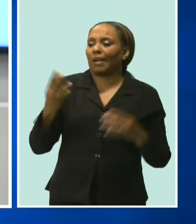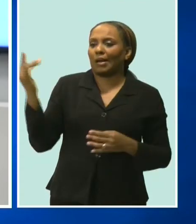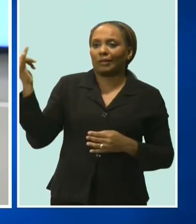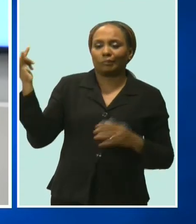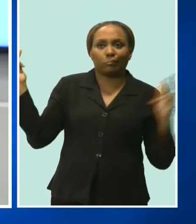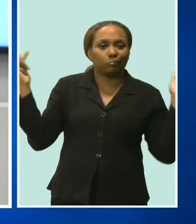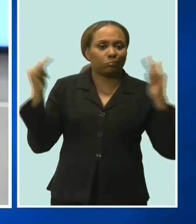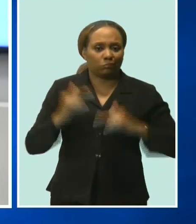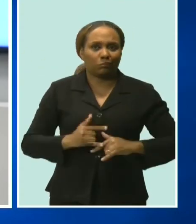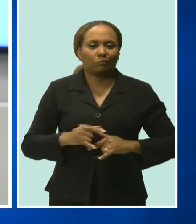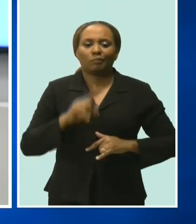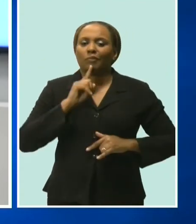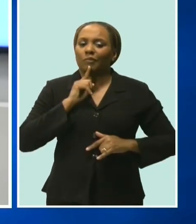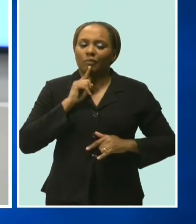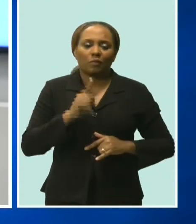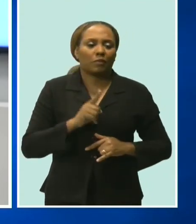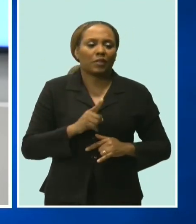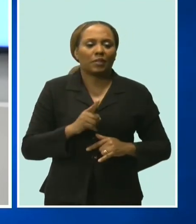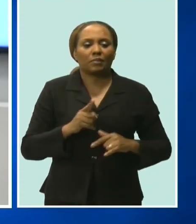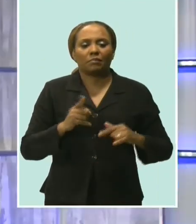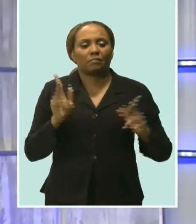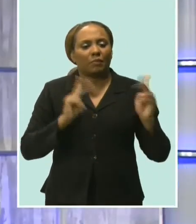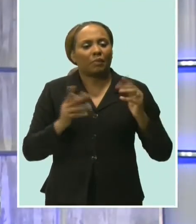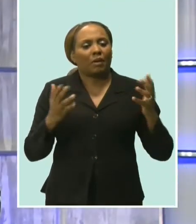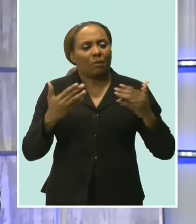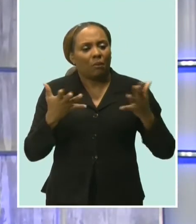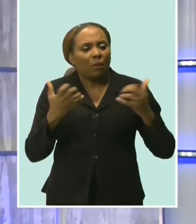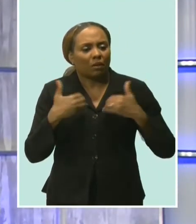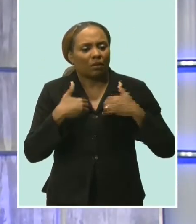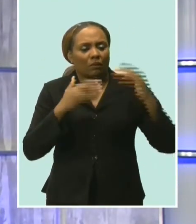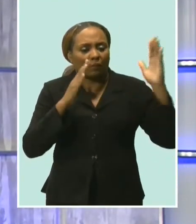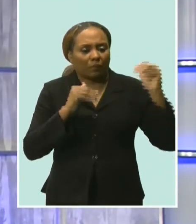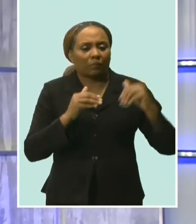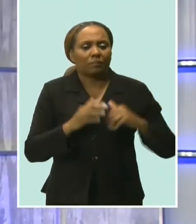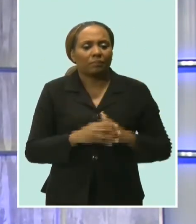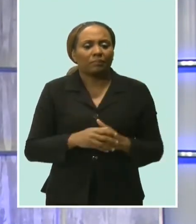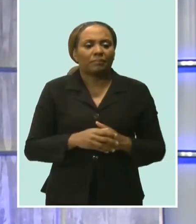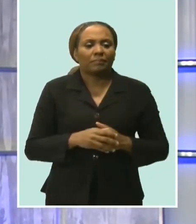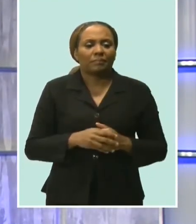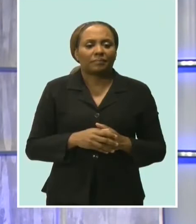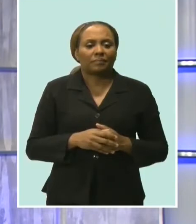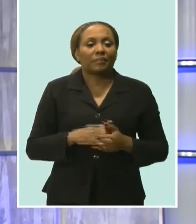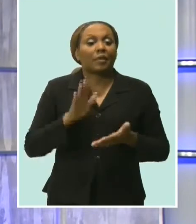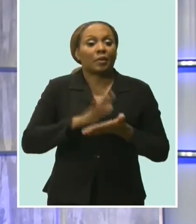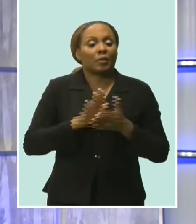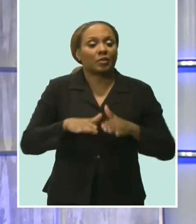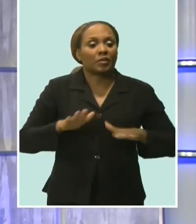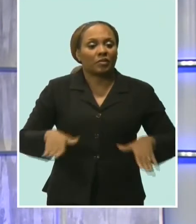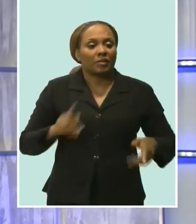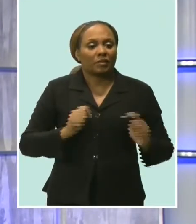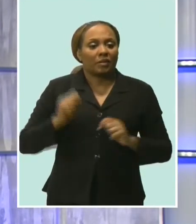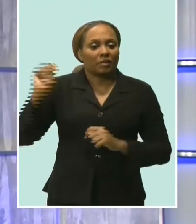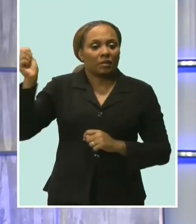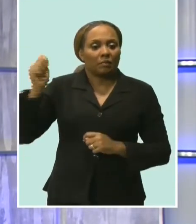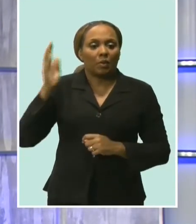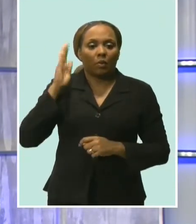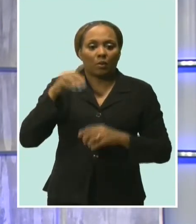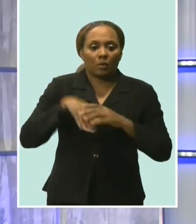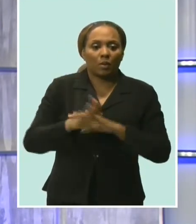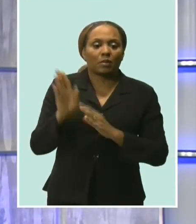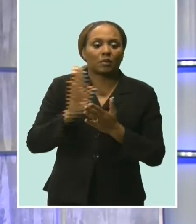sector provides for people, for the workers. School children in Trinidad and Tobago are to return to school on September